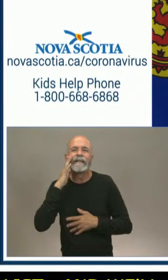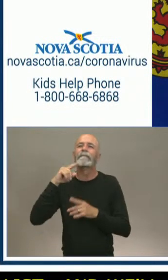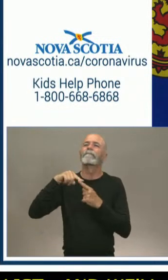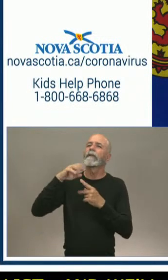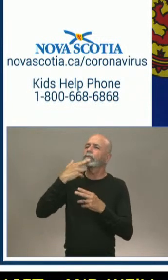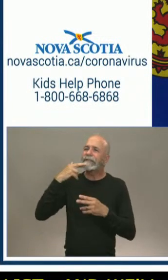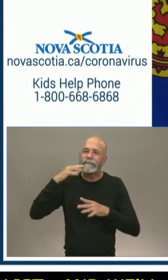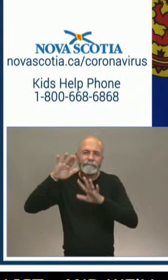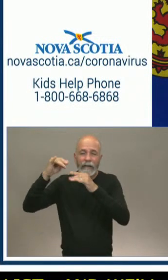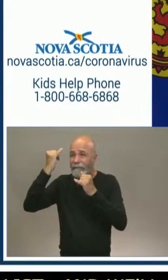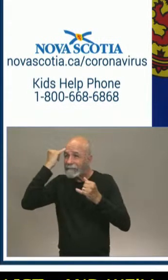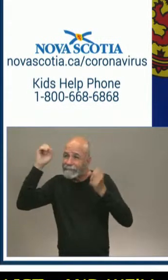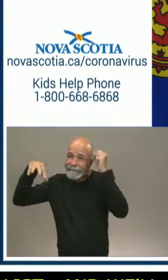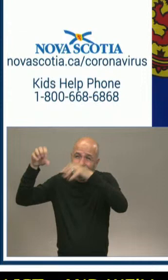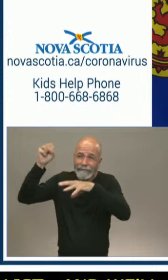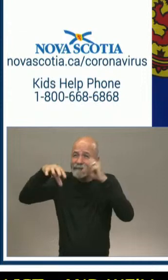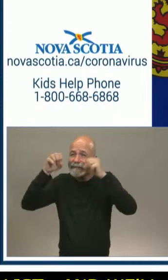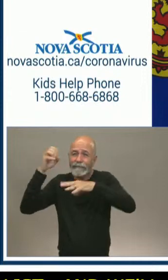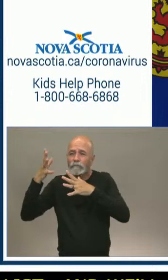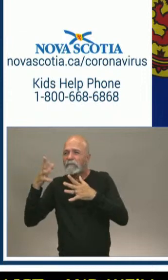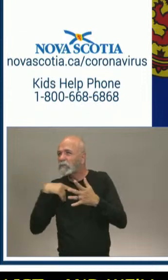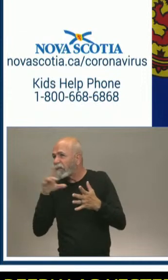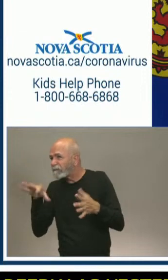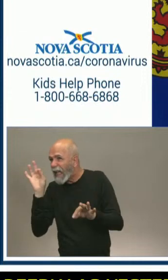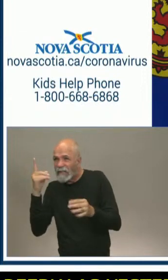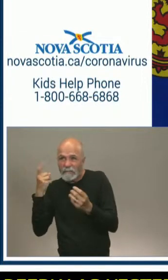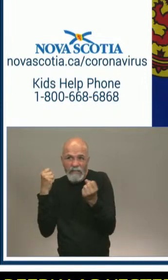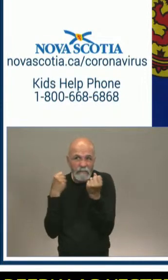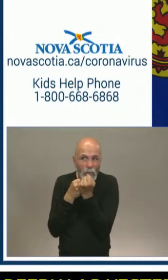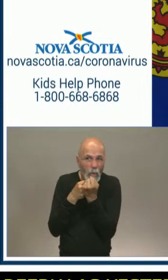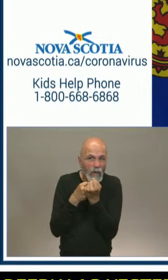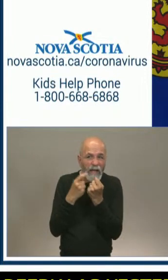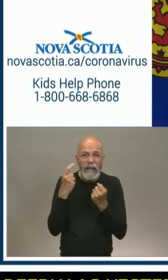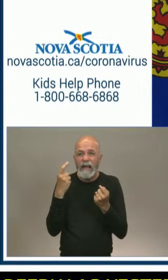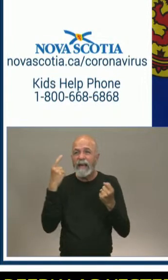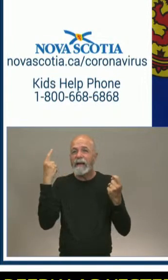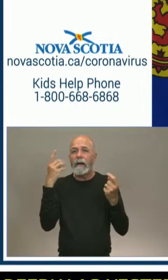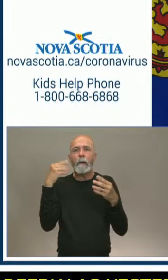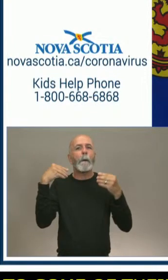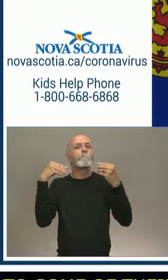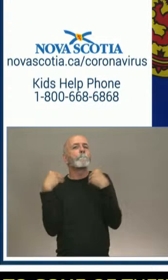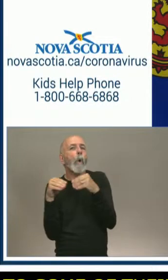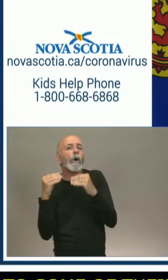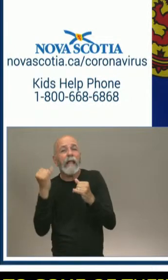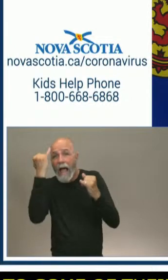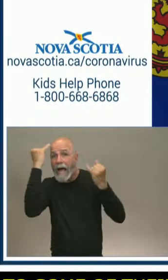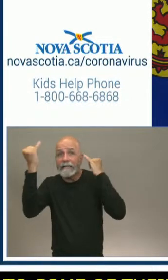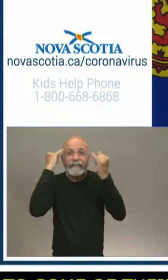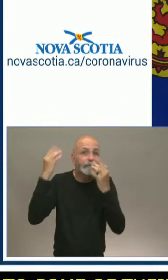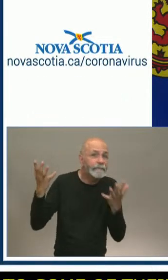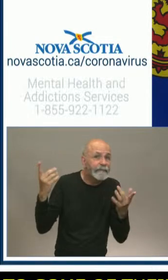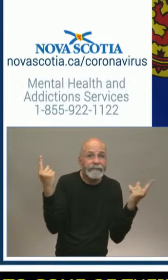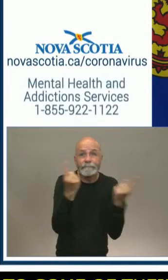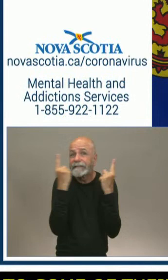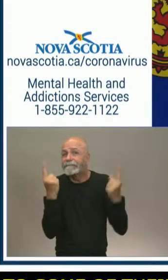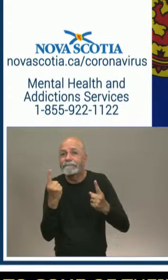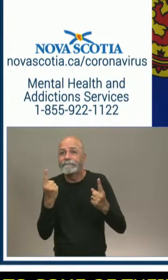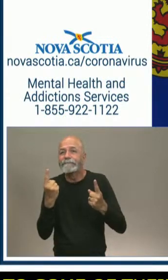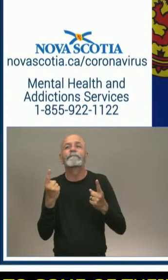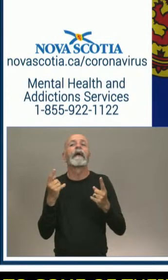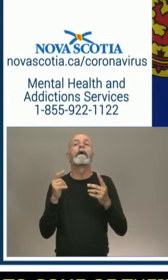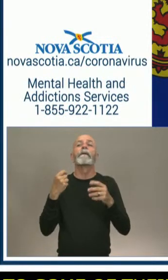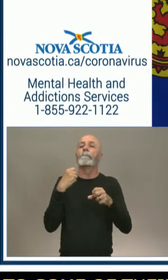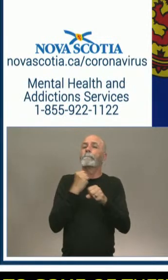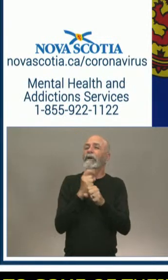on how we best support the sector, and that would involve marketing and looking at other ideas and how we best provide financial